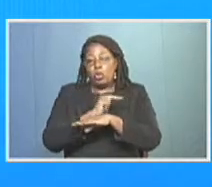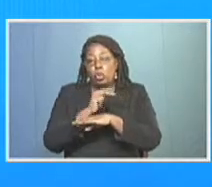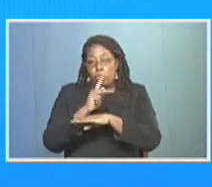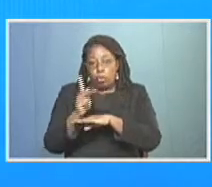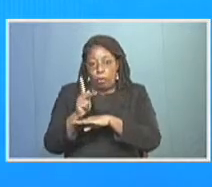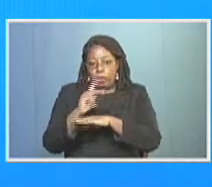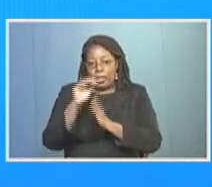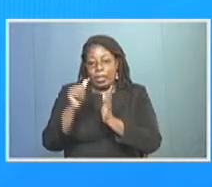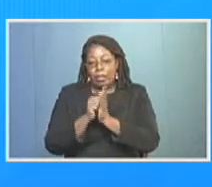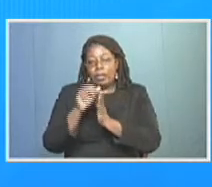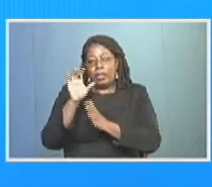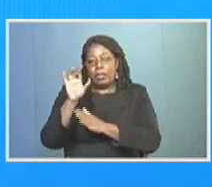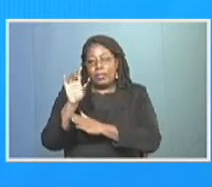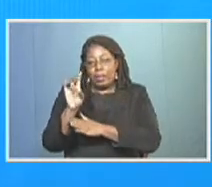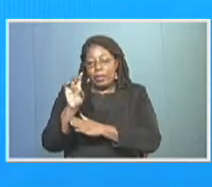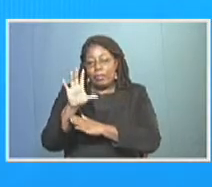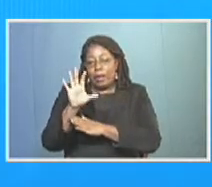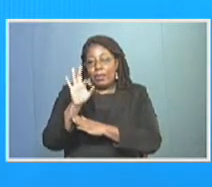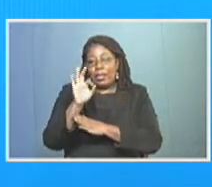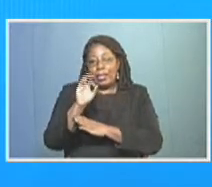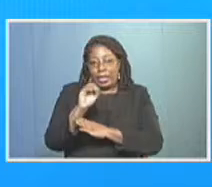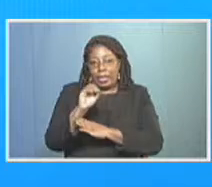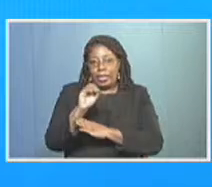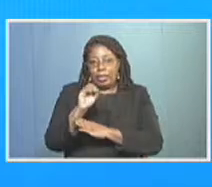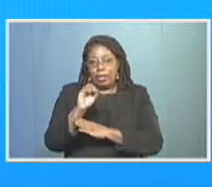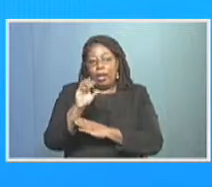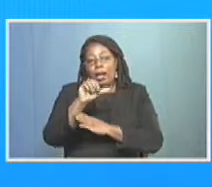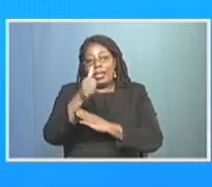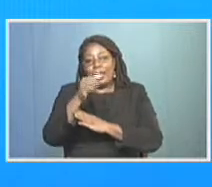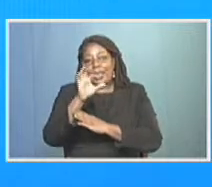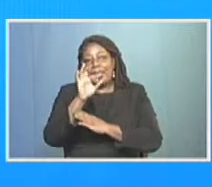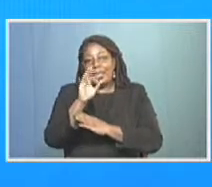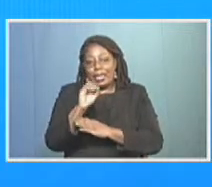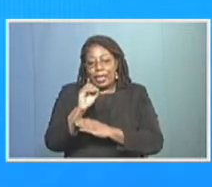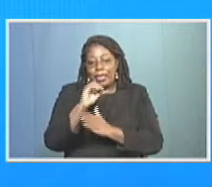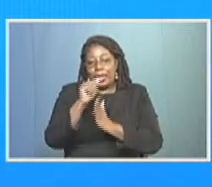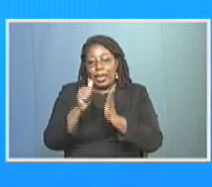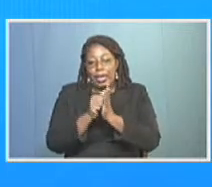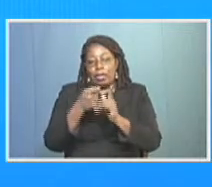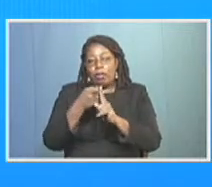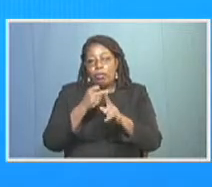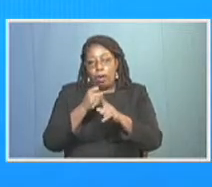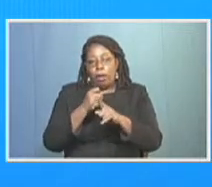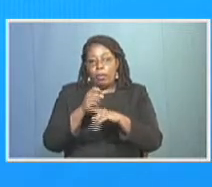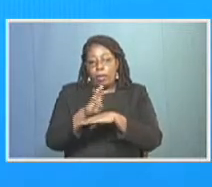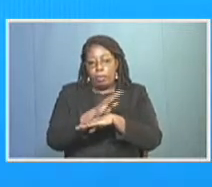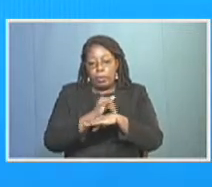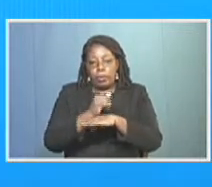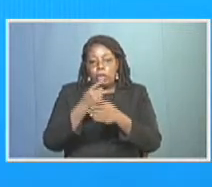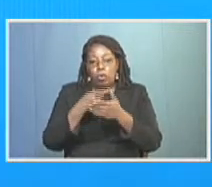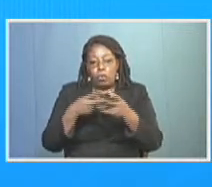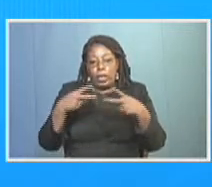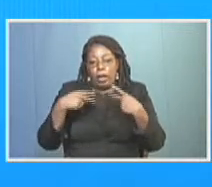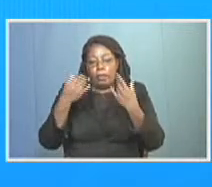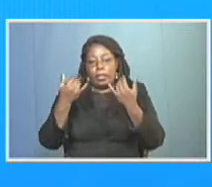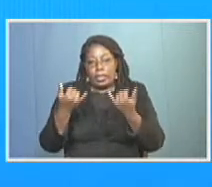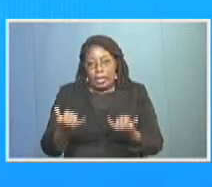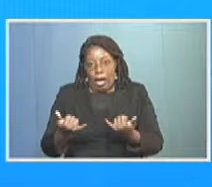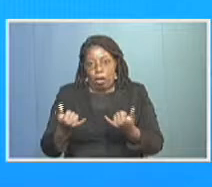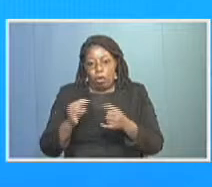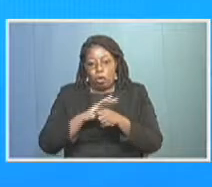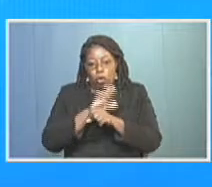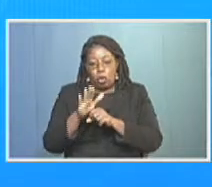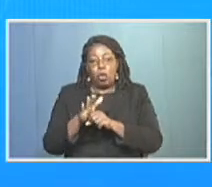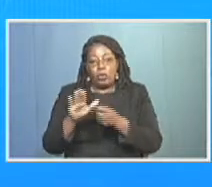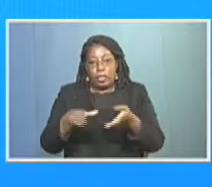women ages 75 and 90 years, and another 90-year-old from Bimini. What we have now is a COVID